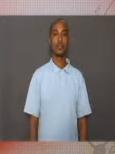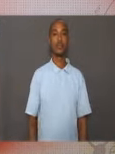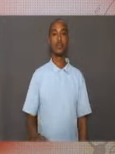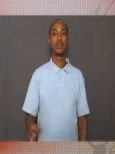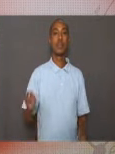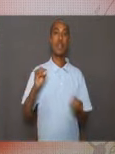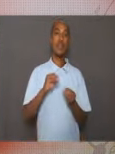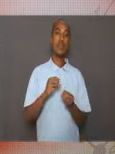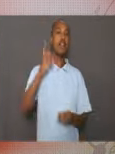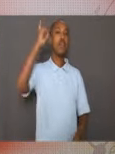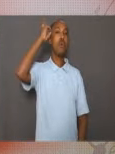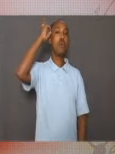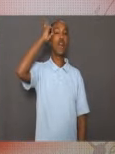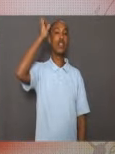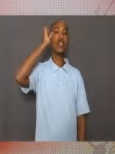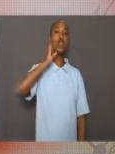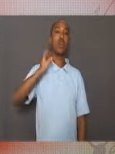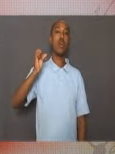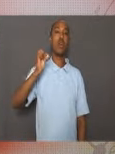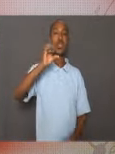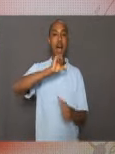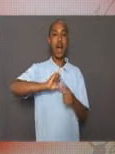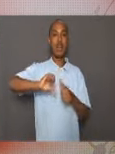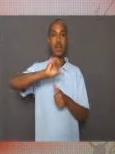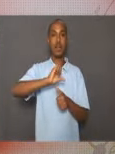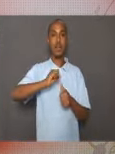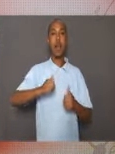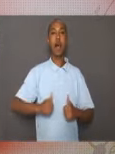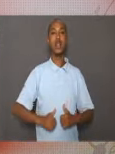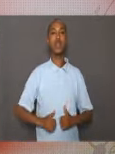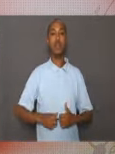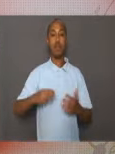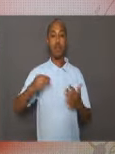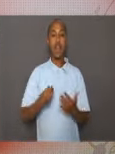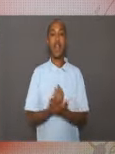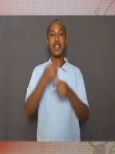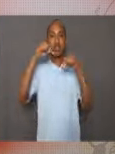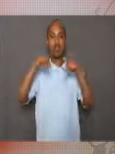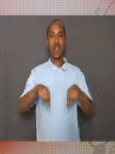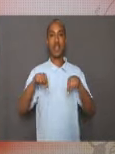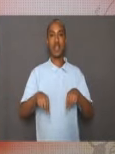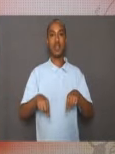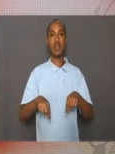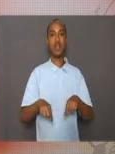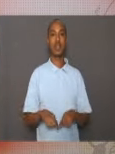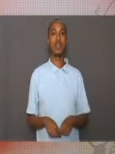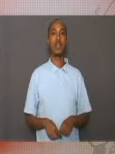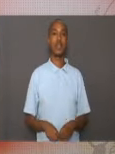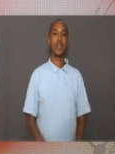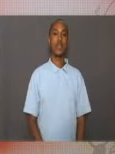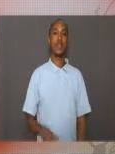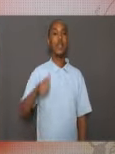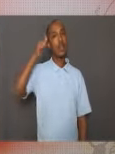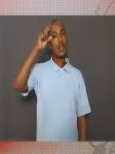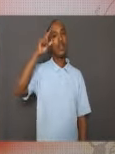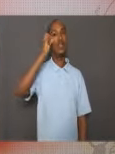Even Democritus's theory of the atoms has been modernized today, though his theory